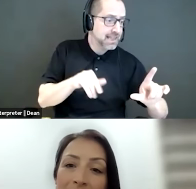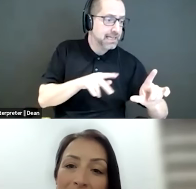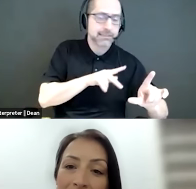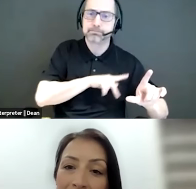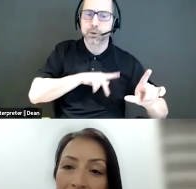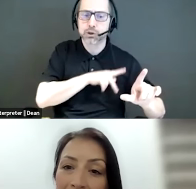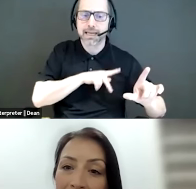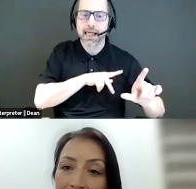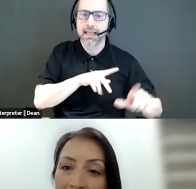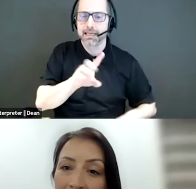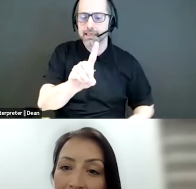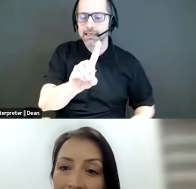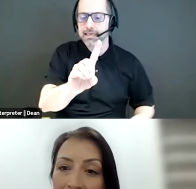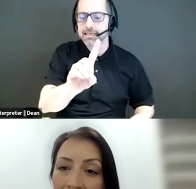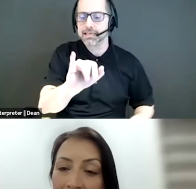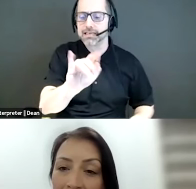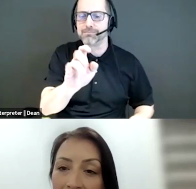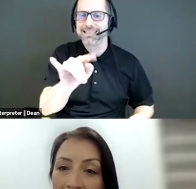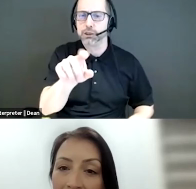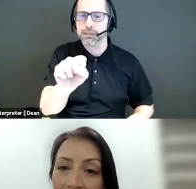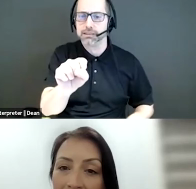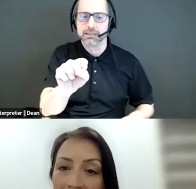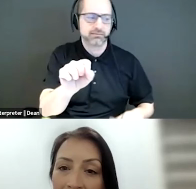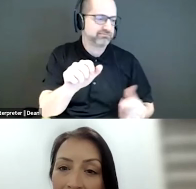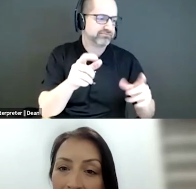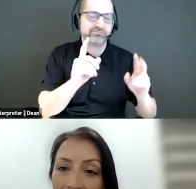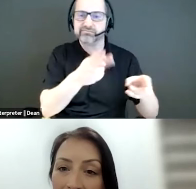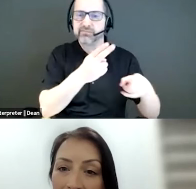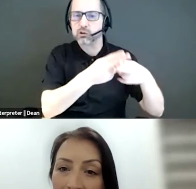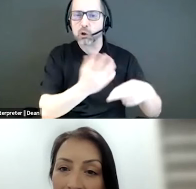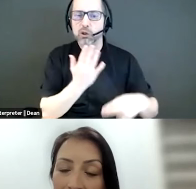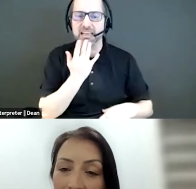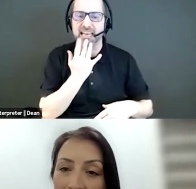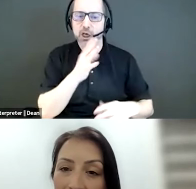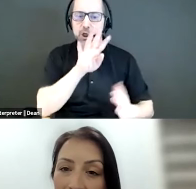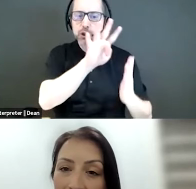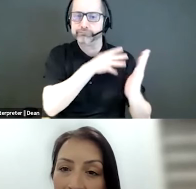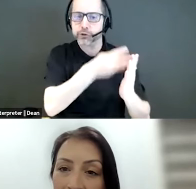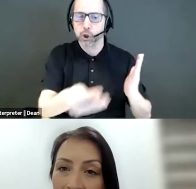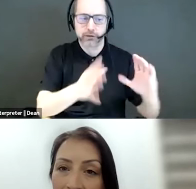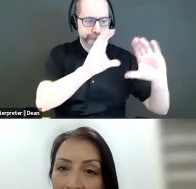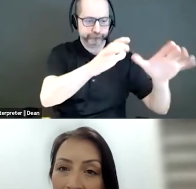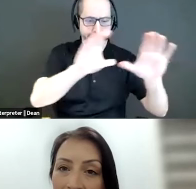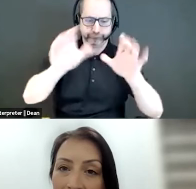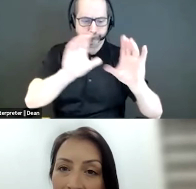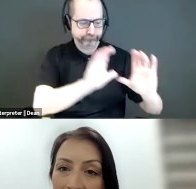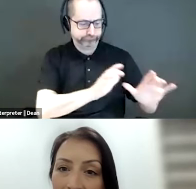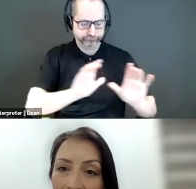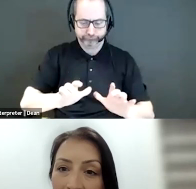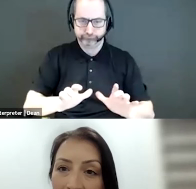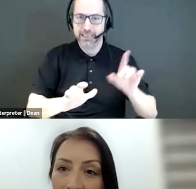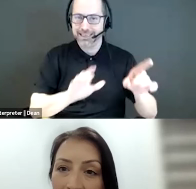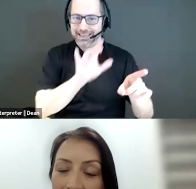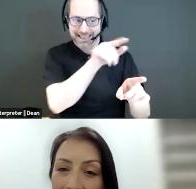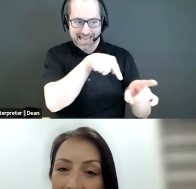Dimensions. And sometimes we call this the color chart. And basically, they help give you a better understanding of